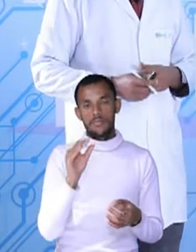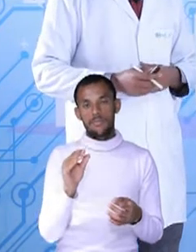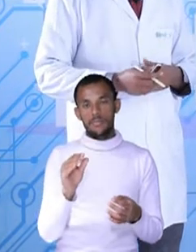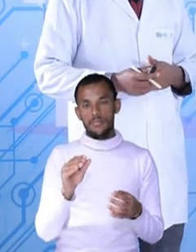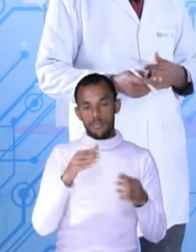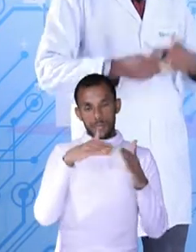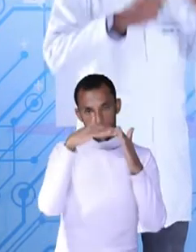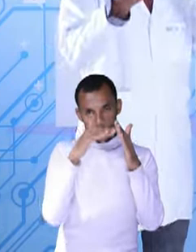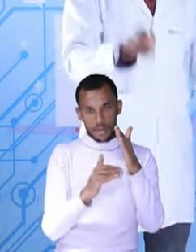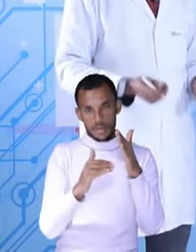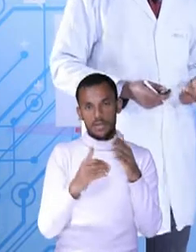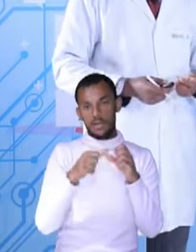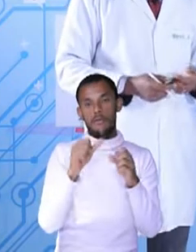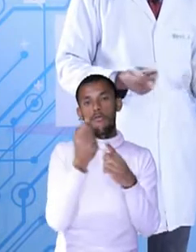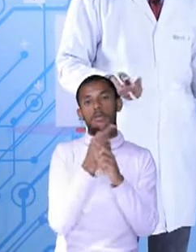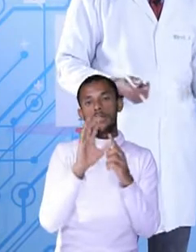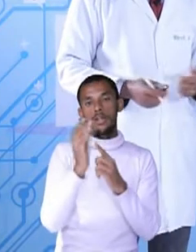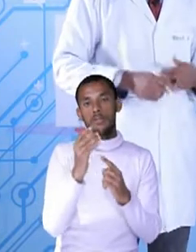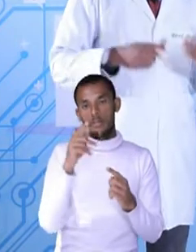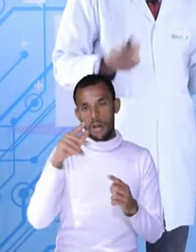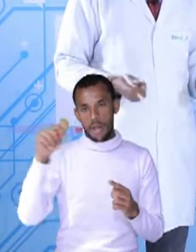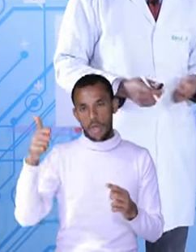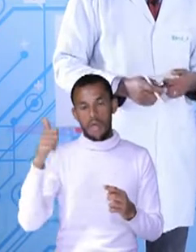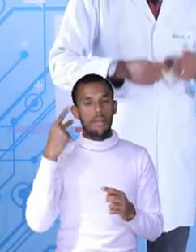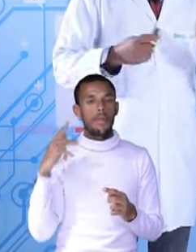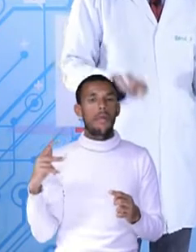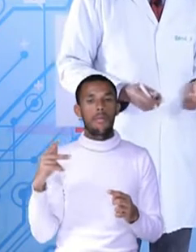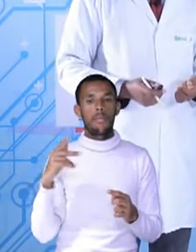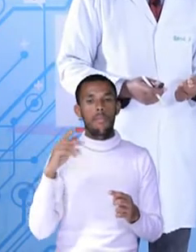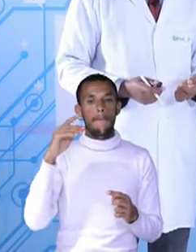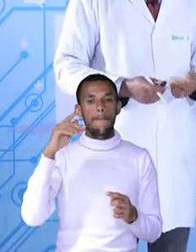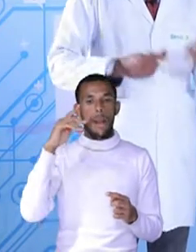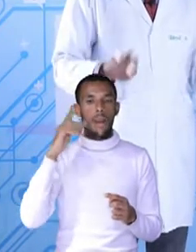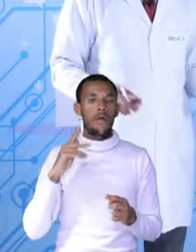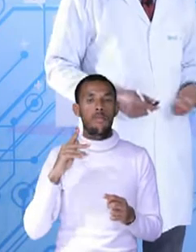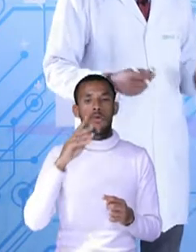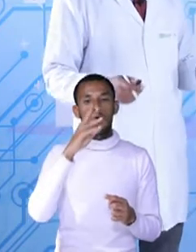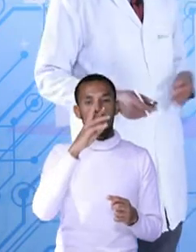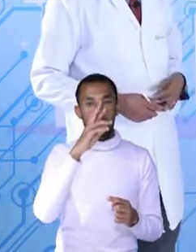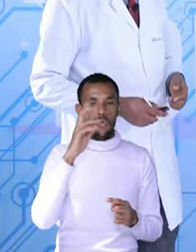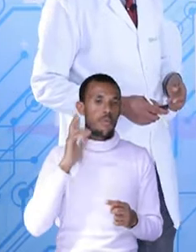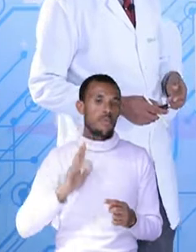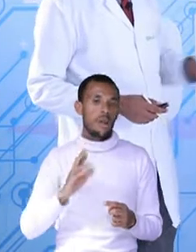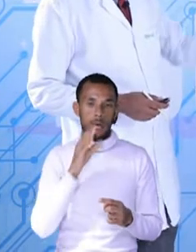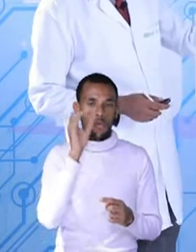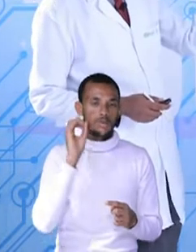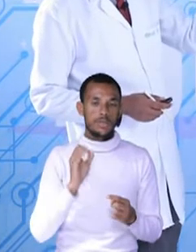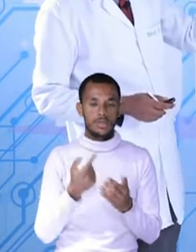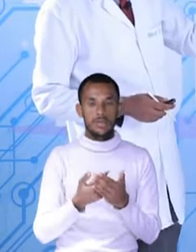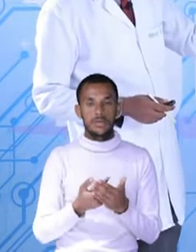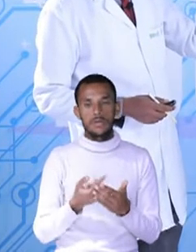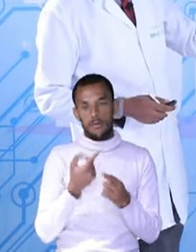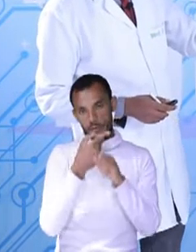least reactive element exists in the free state, like platinum, palladium, ruthenium, osmium, and so on. Therefore,